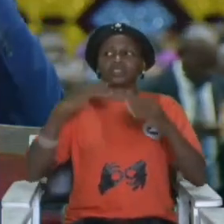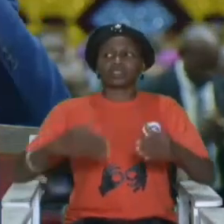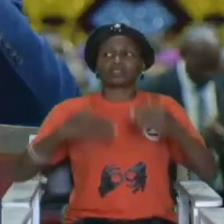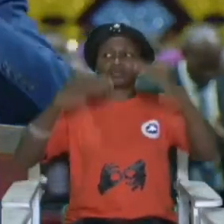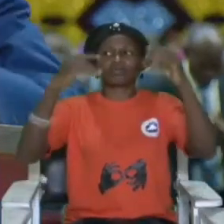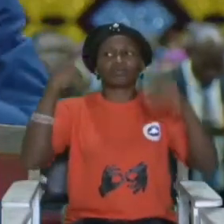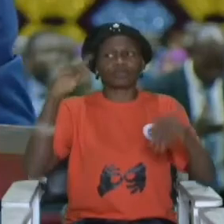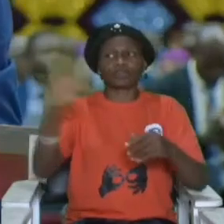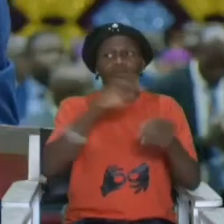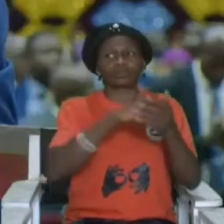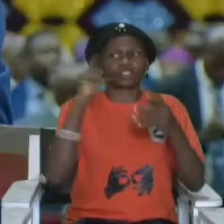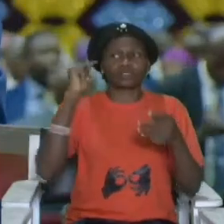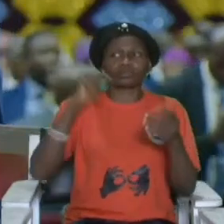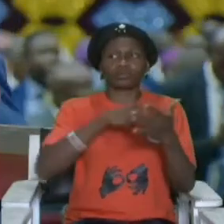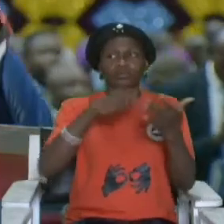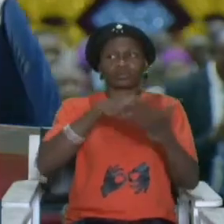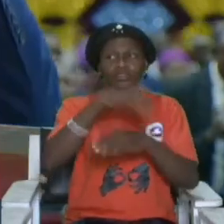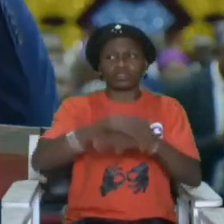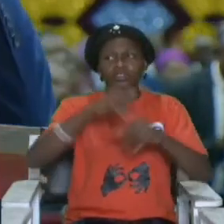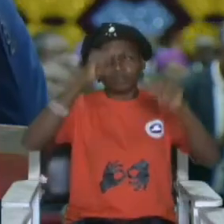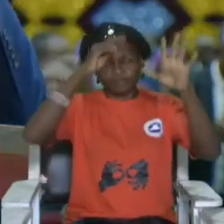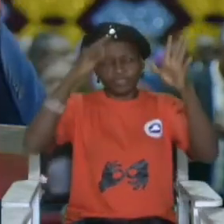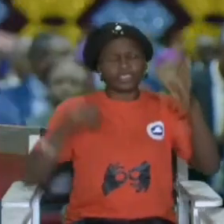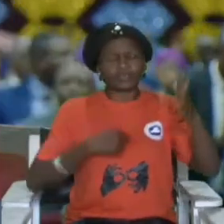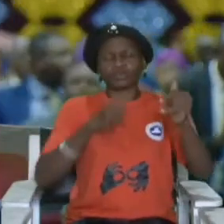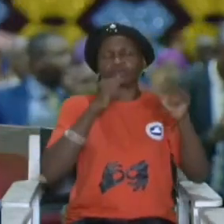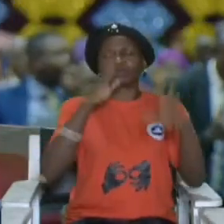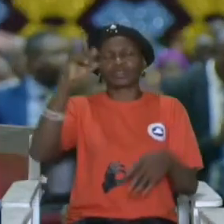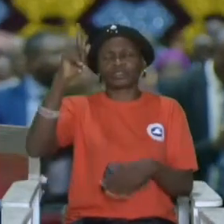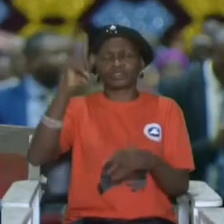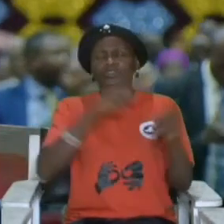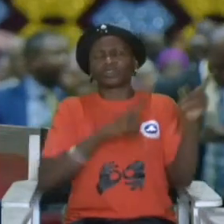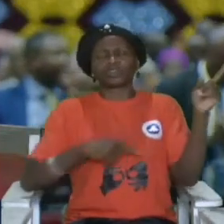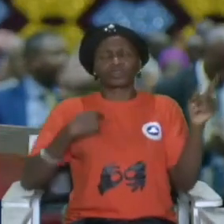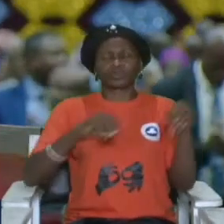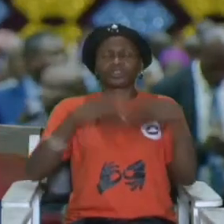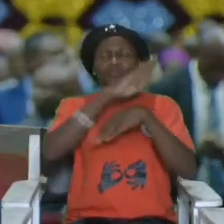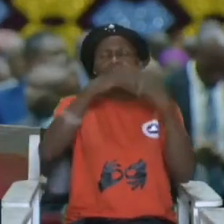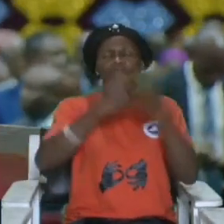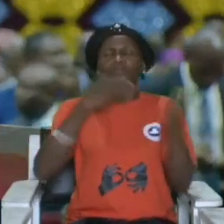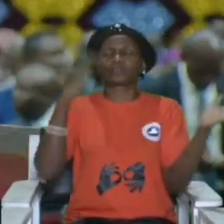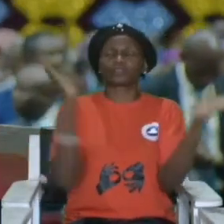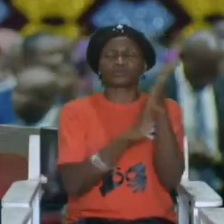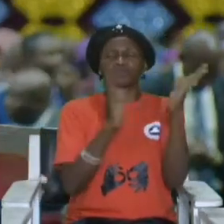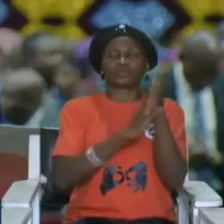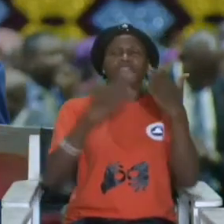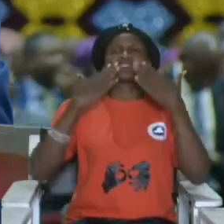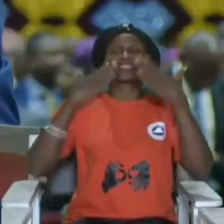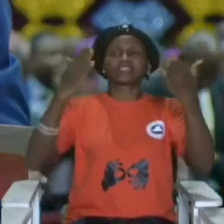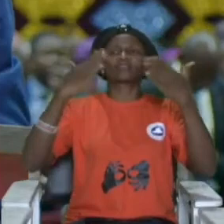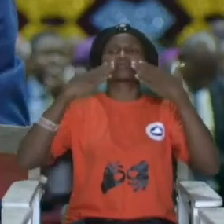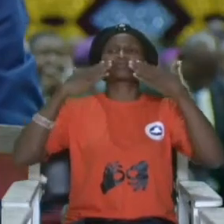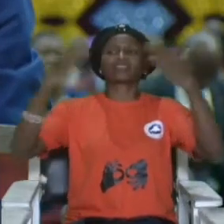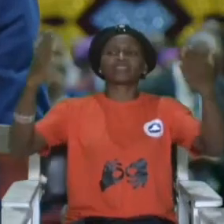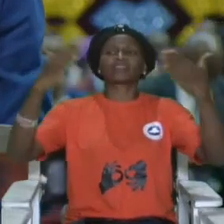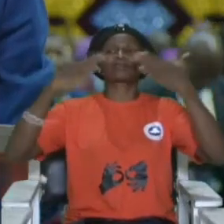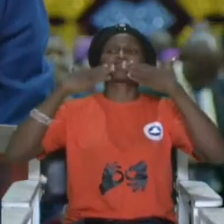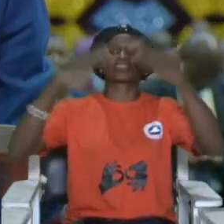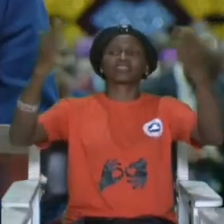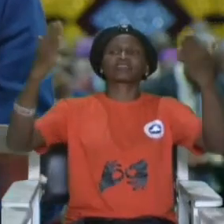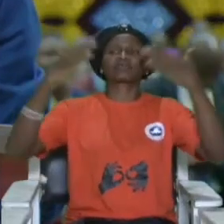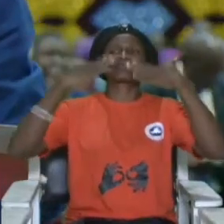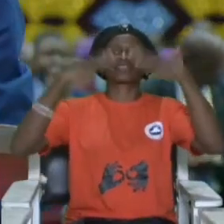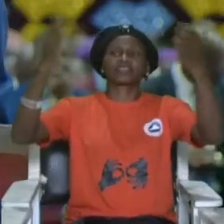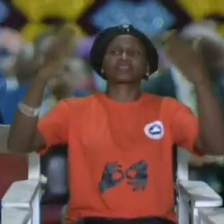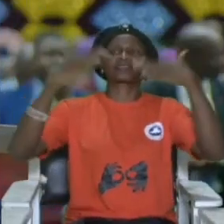your own testimony tonight. Father, we bless you. Lord, we give you all of the praise. Thank you, thank you, thank you.